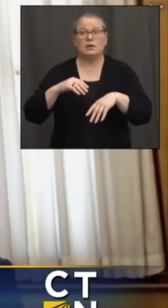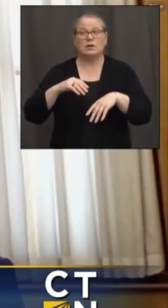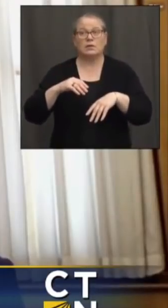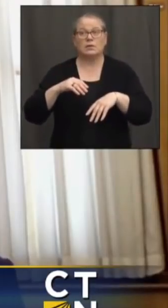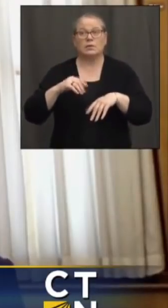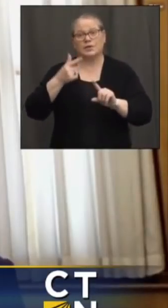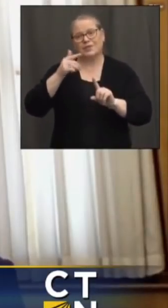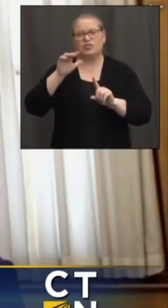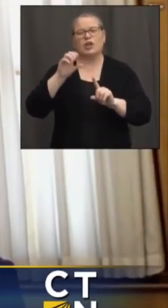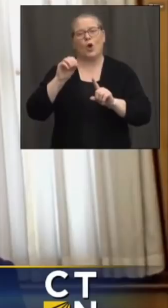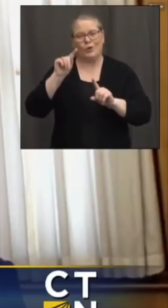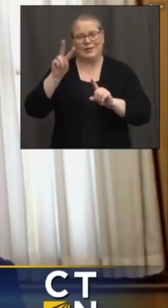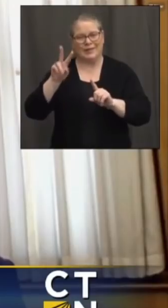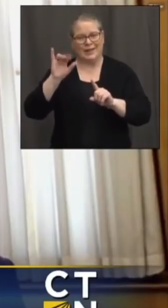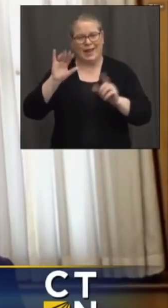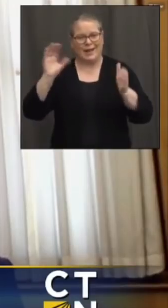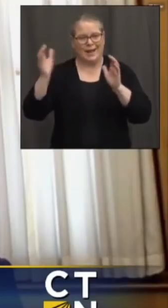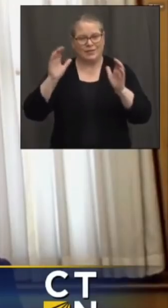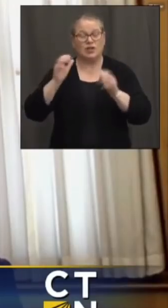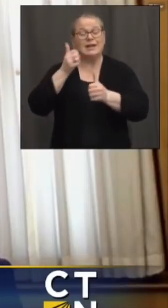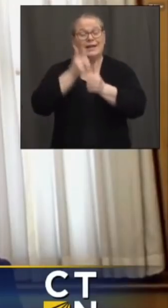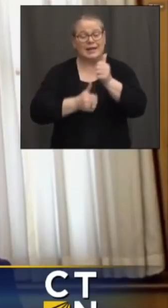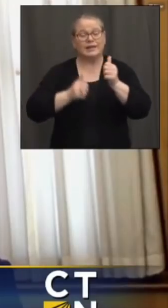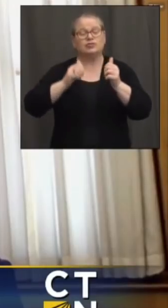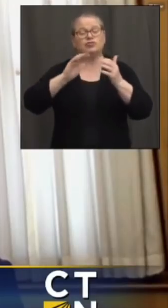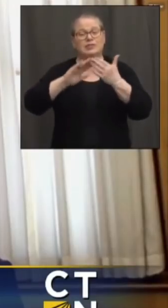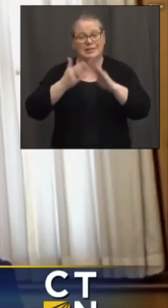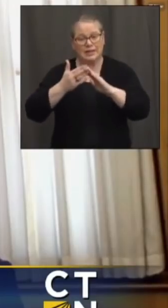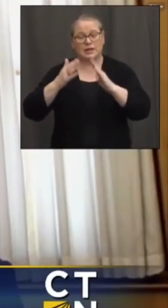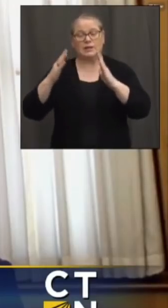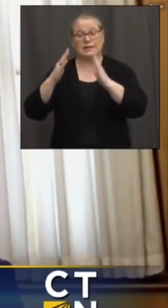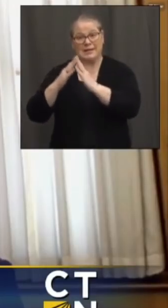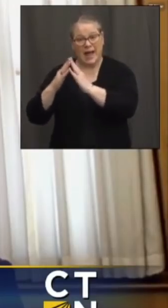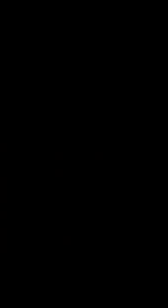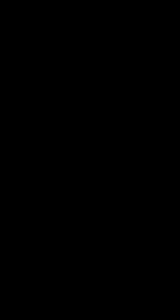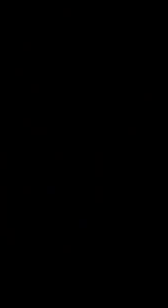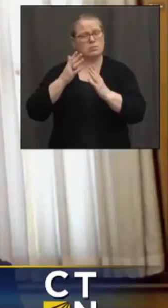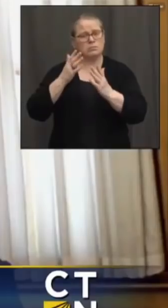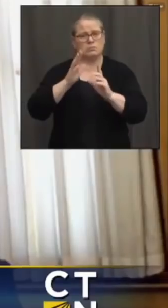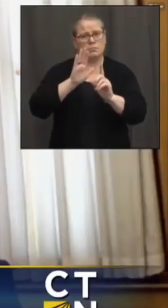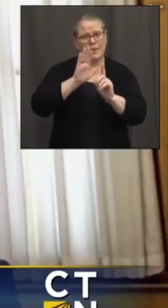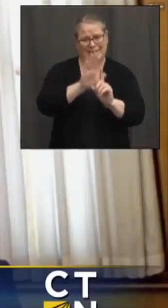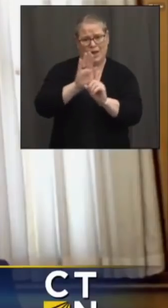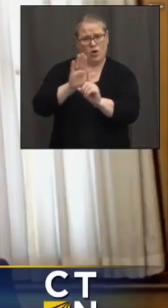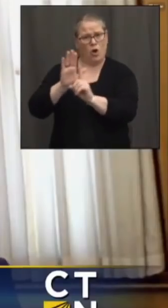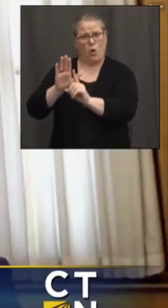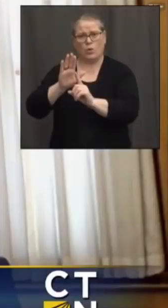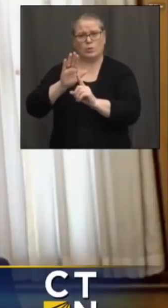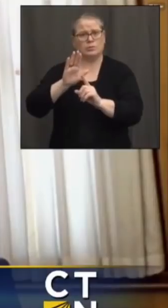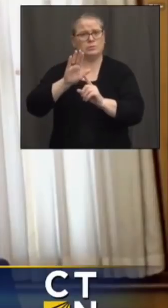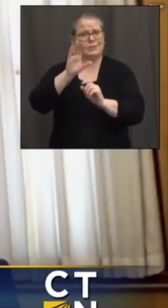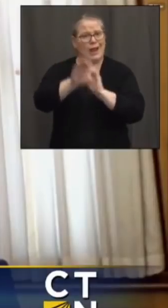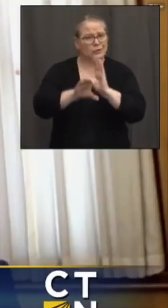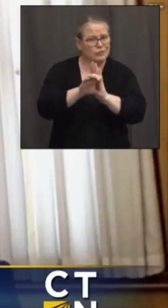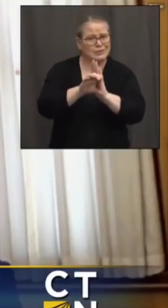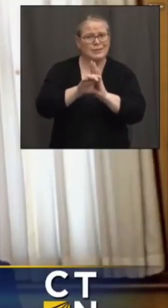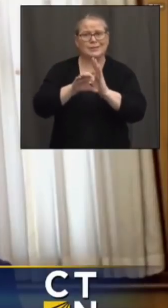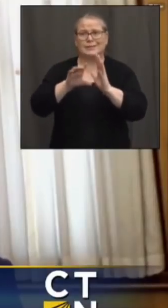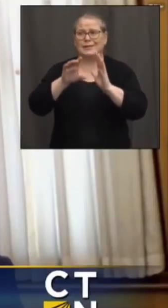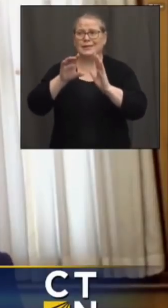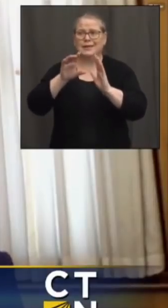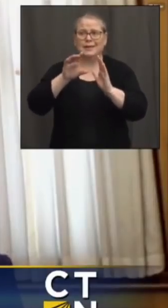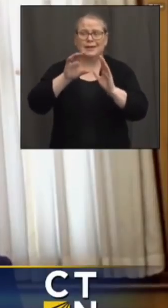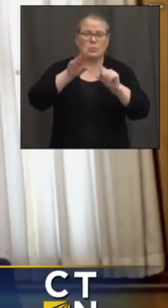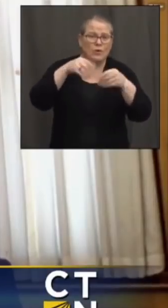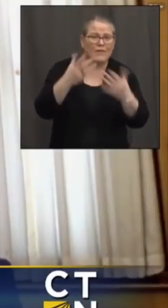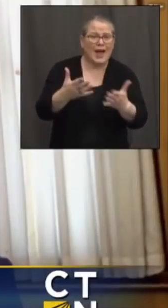is its own. It has its own unique characteristics of, in particular, providers, right? Whether it's hospitals, federally qualified health centers, pharmacies, local